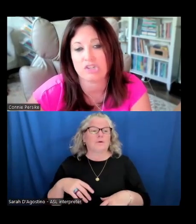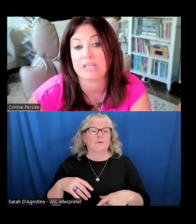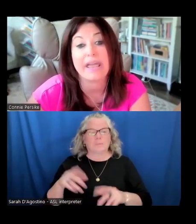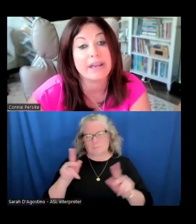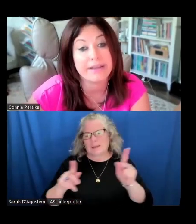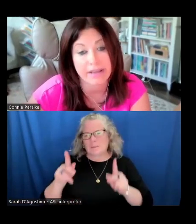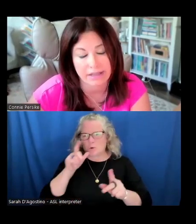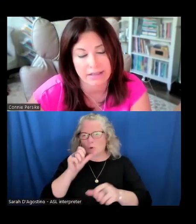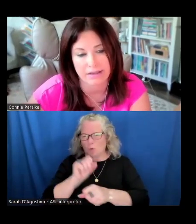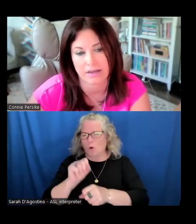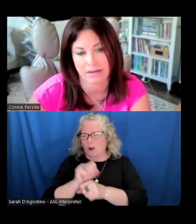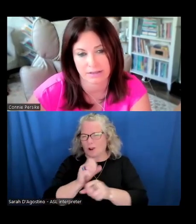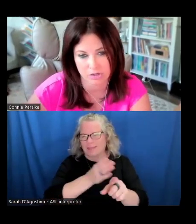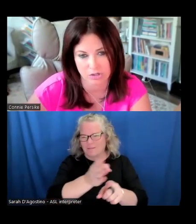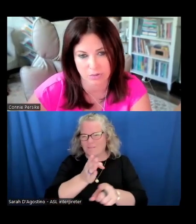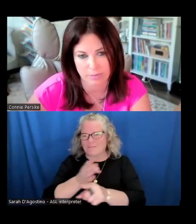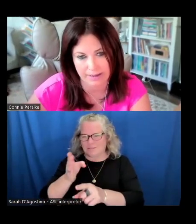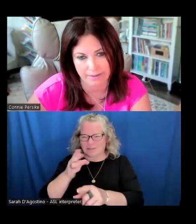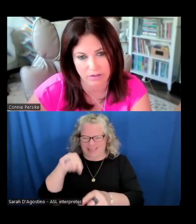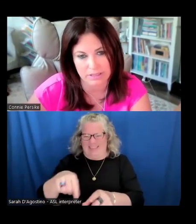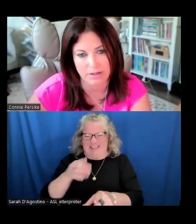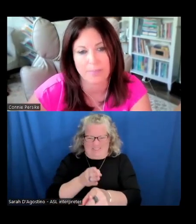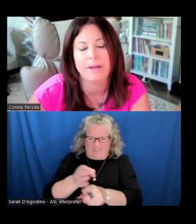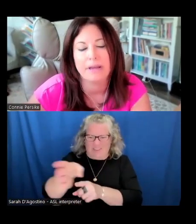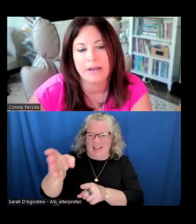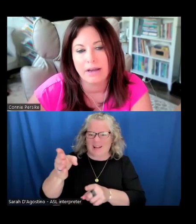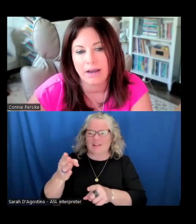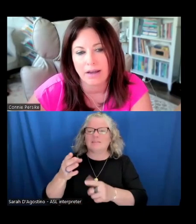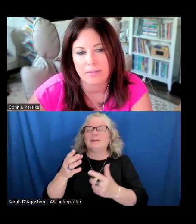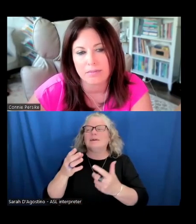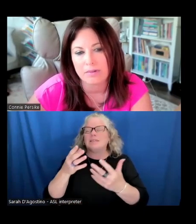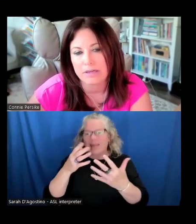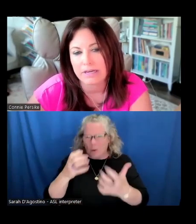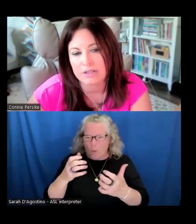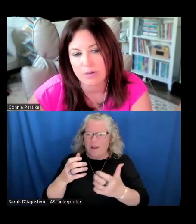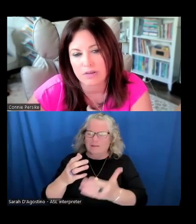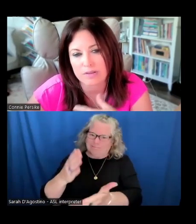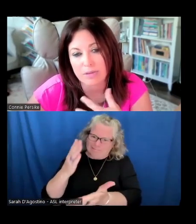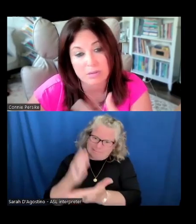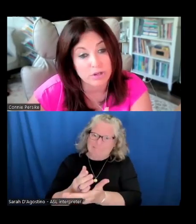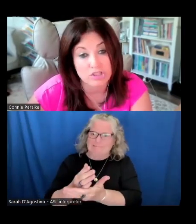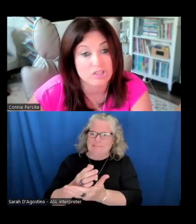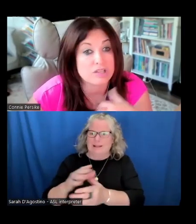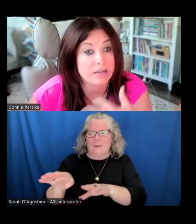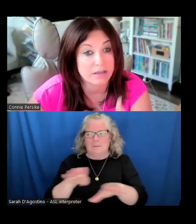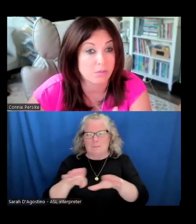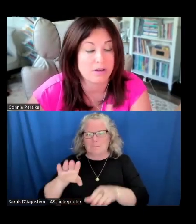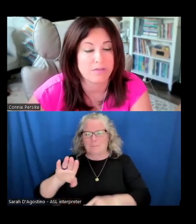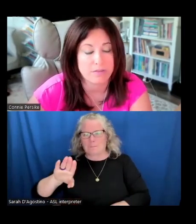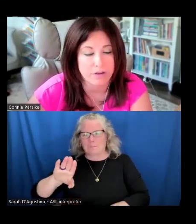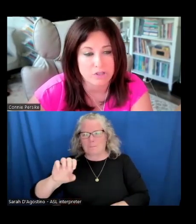of to just end anything that has to do with behaviorism. And